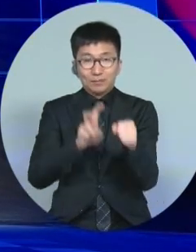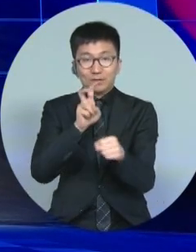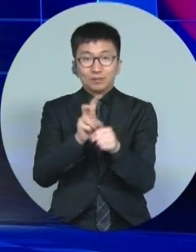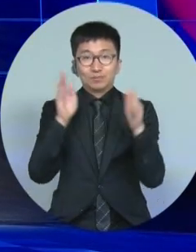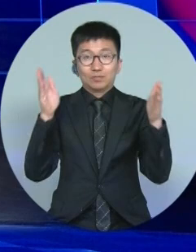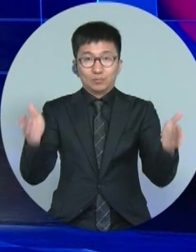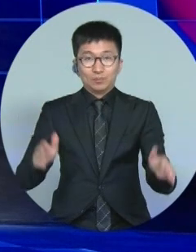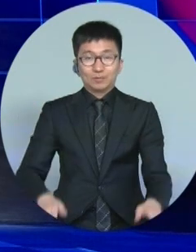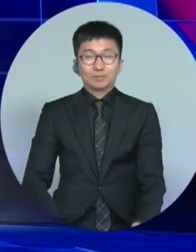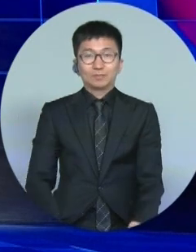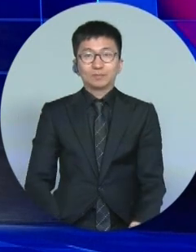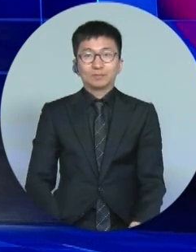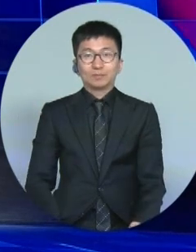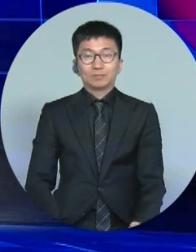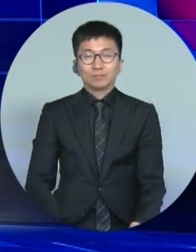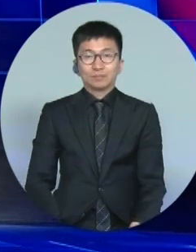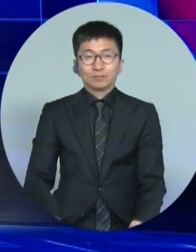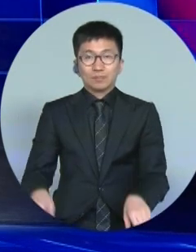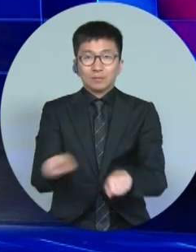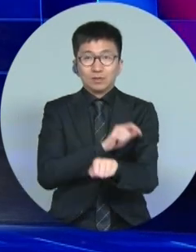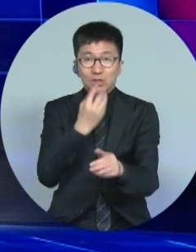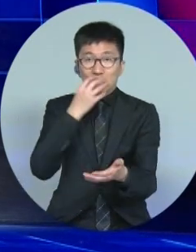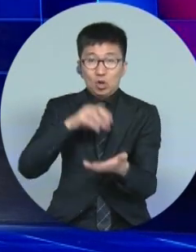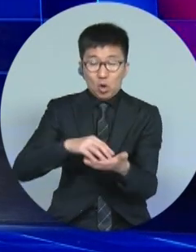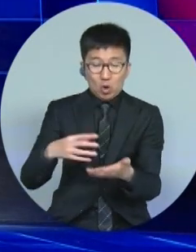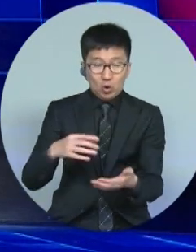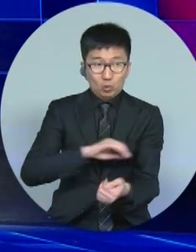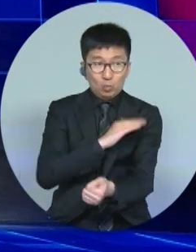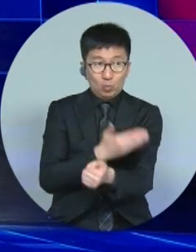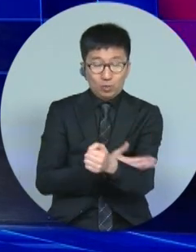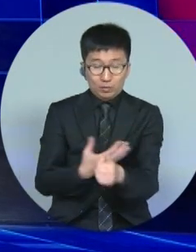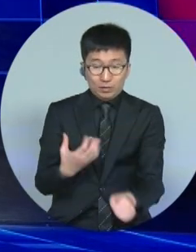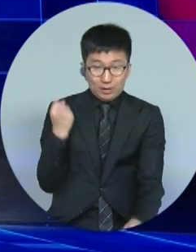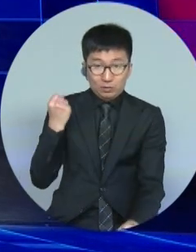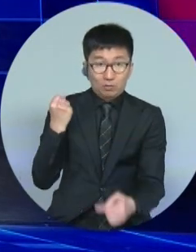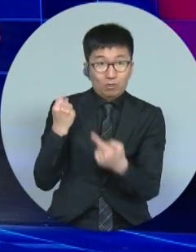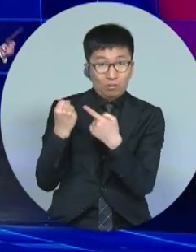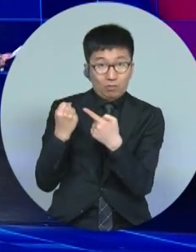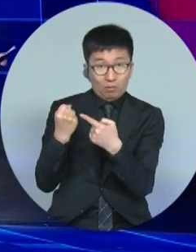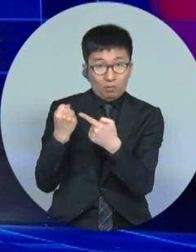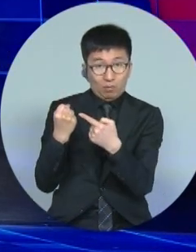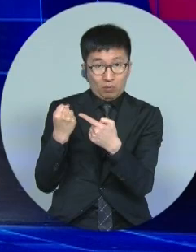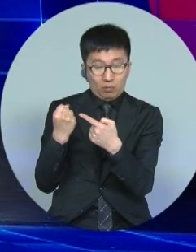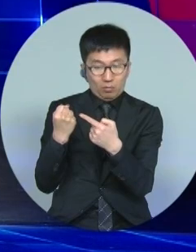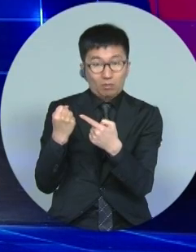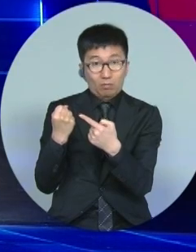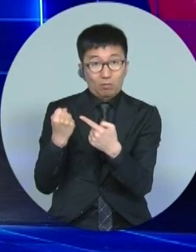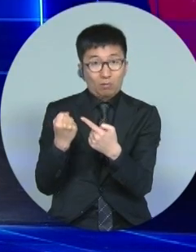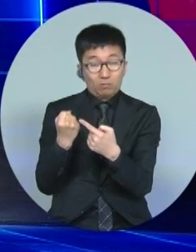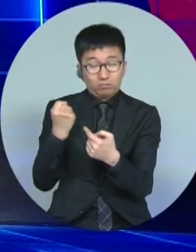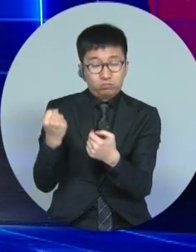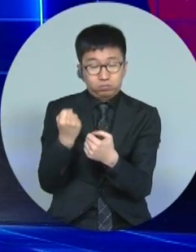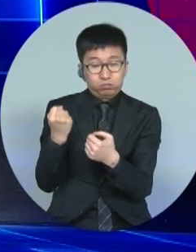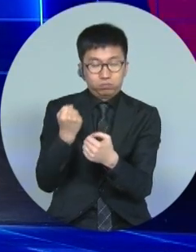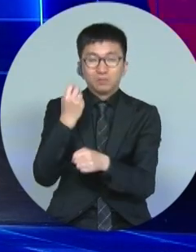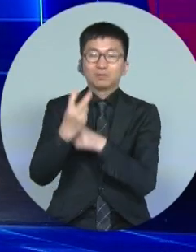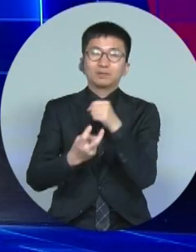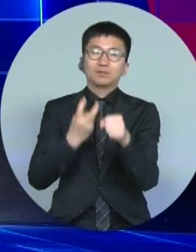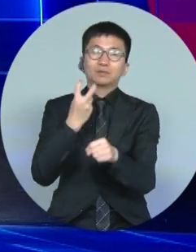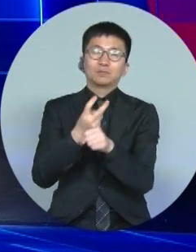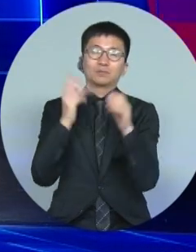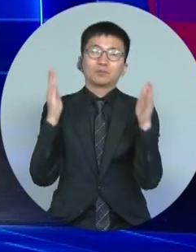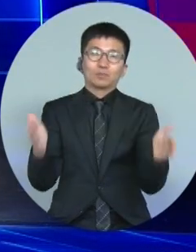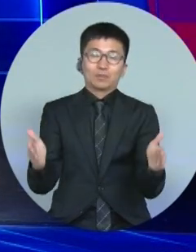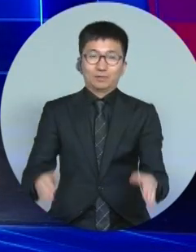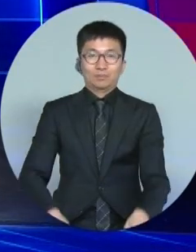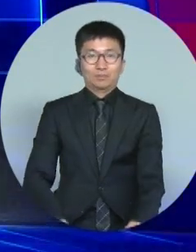Copyright gives a guaranteed monopoly right to income for the whole of a person's life plus 70